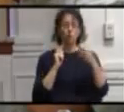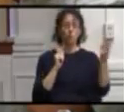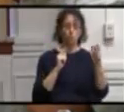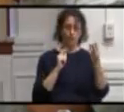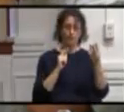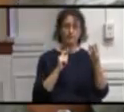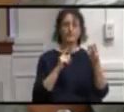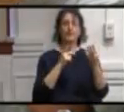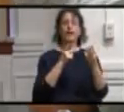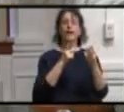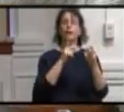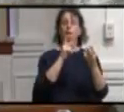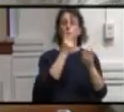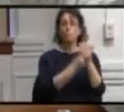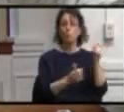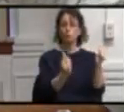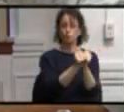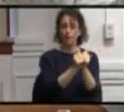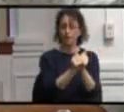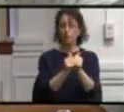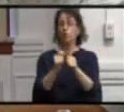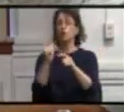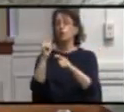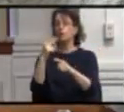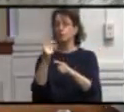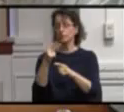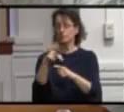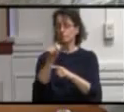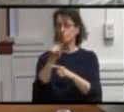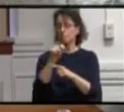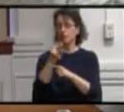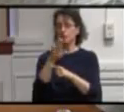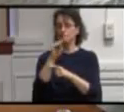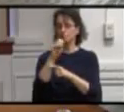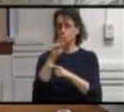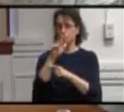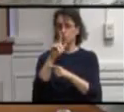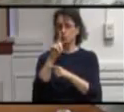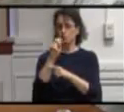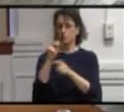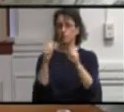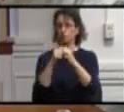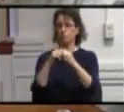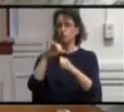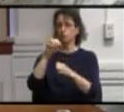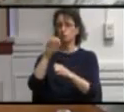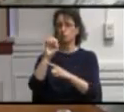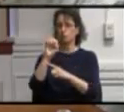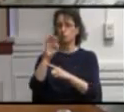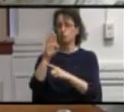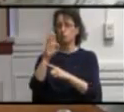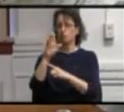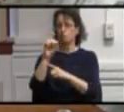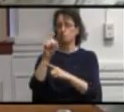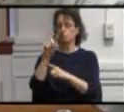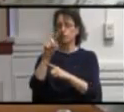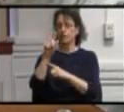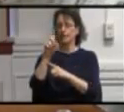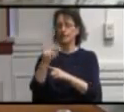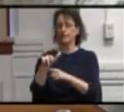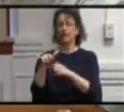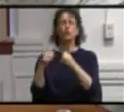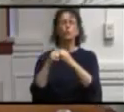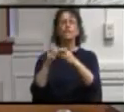was here with Joe Bradley, who is with VITA, which is a lending, statewide lending